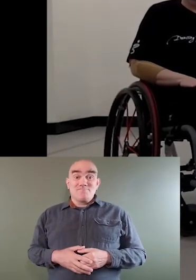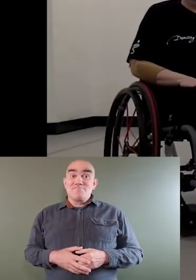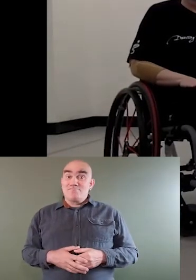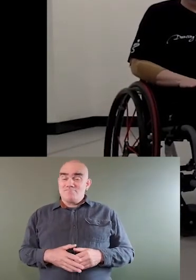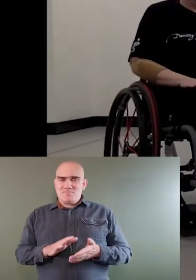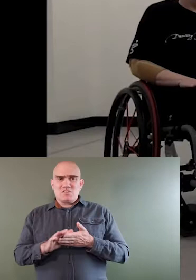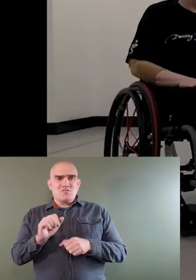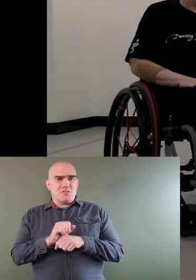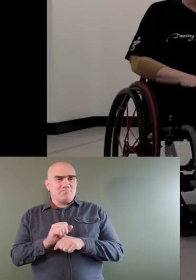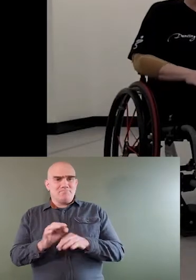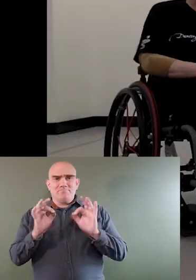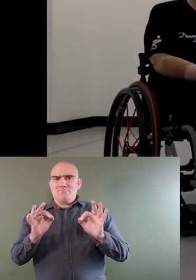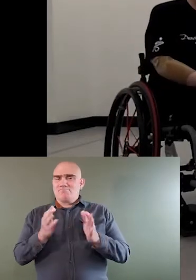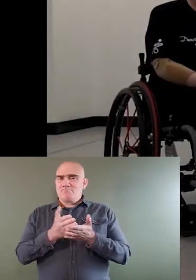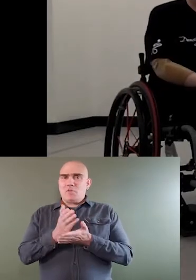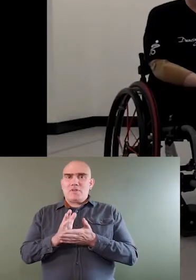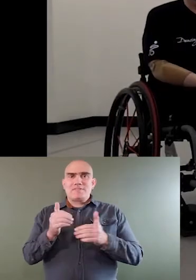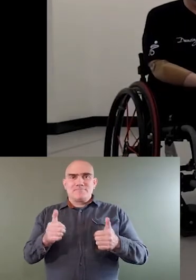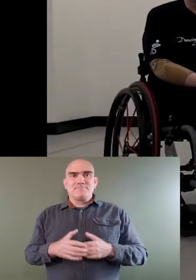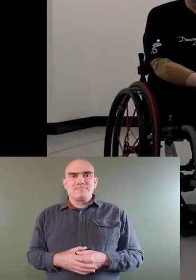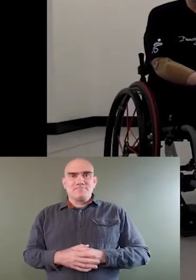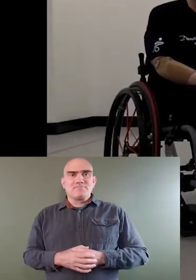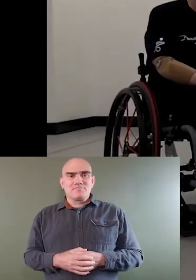Hey, nice job. All right.